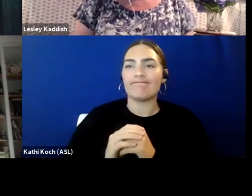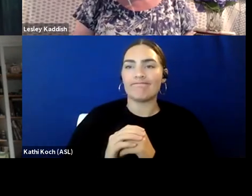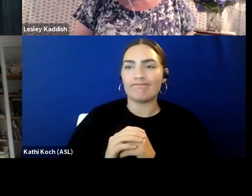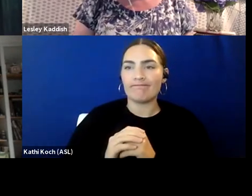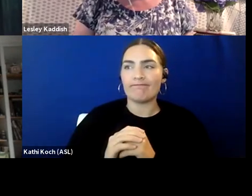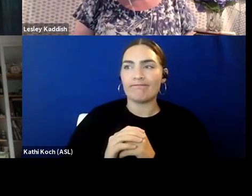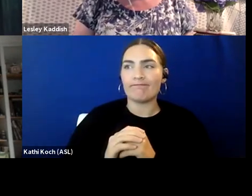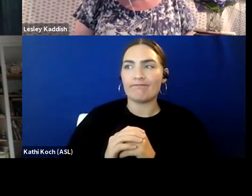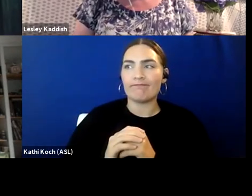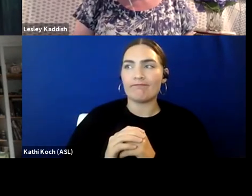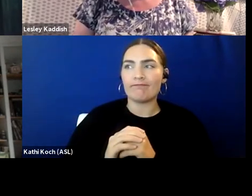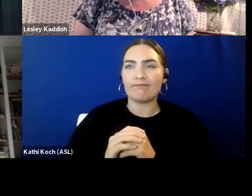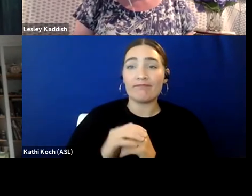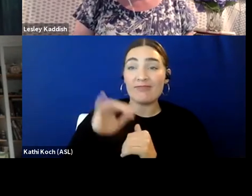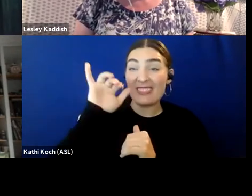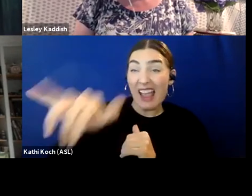And then it's not a response anymore.